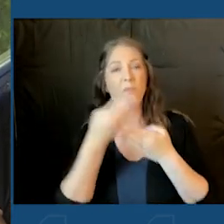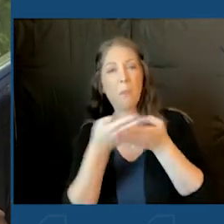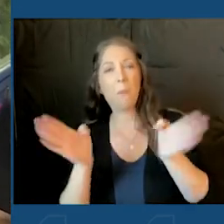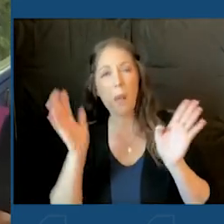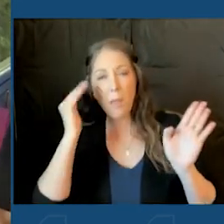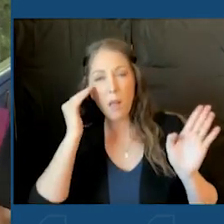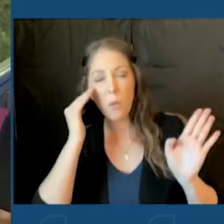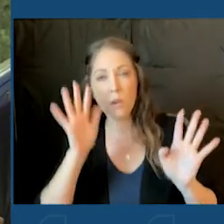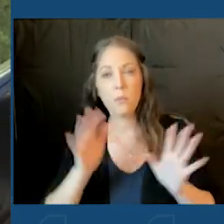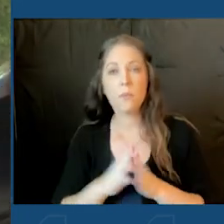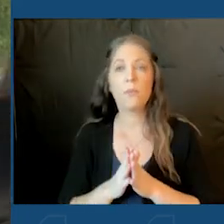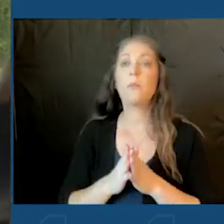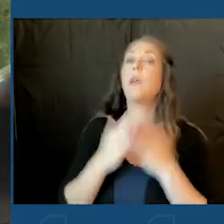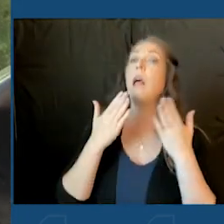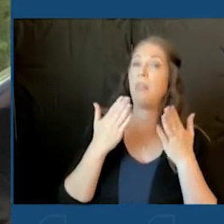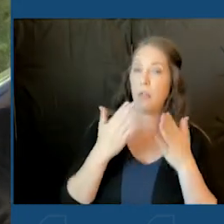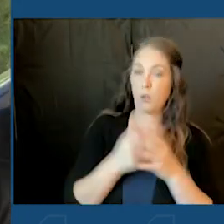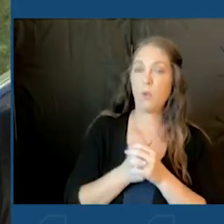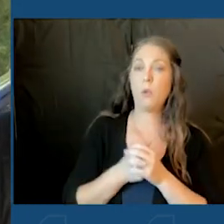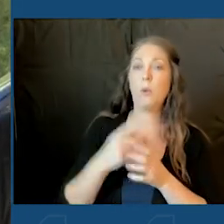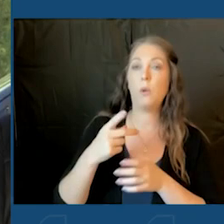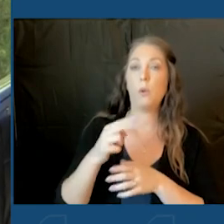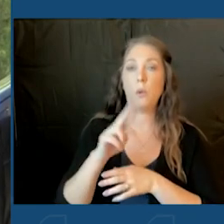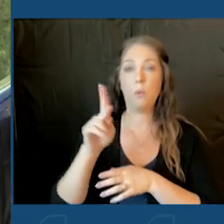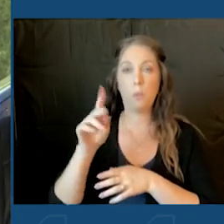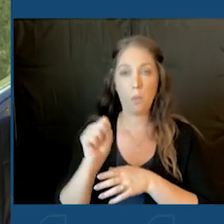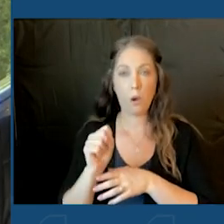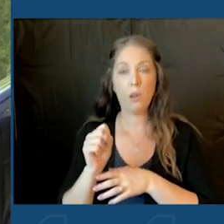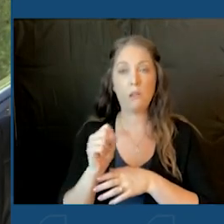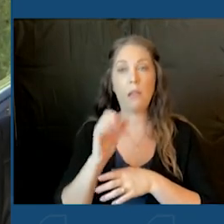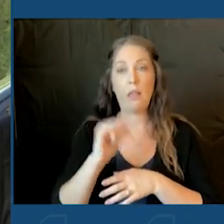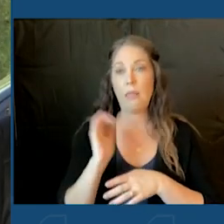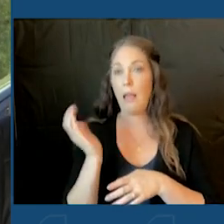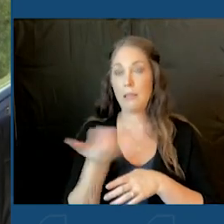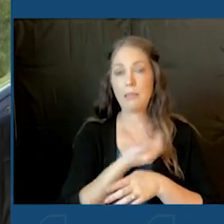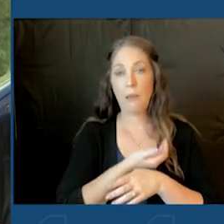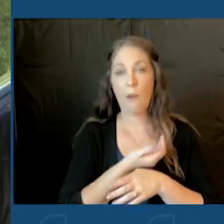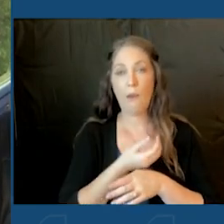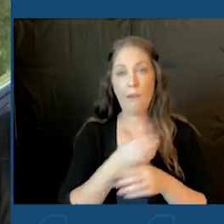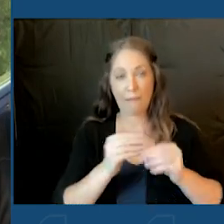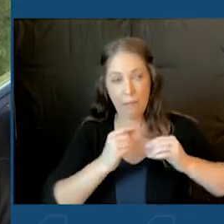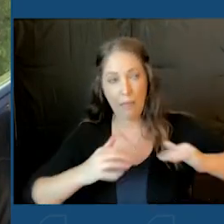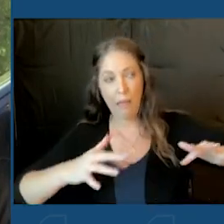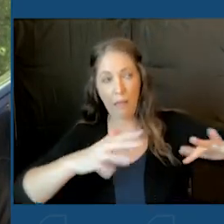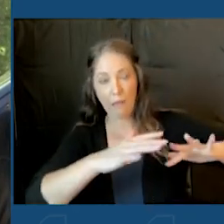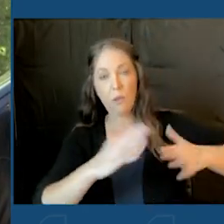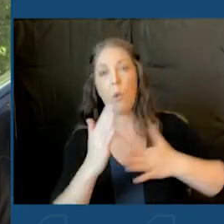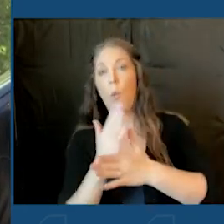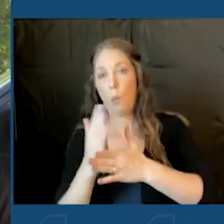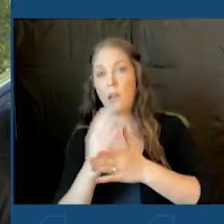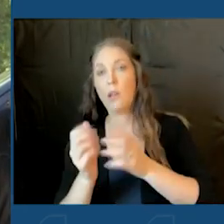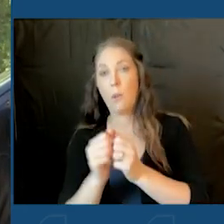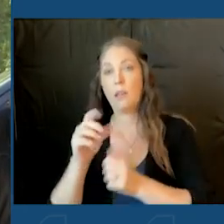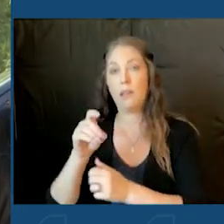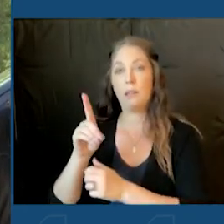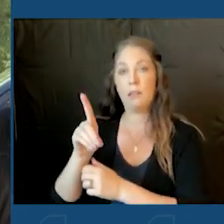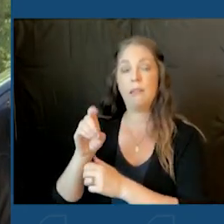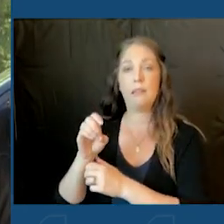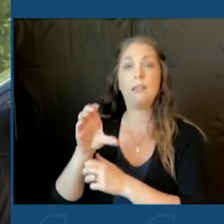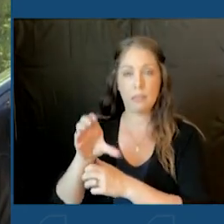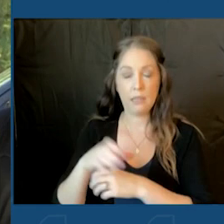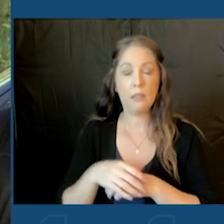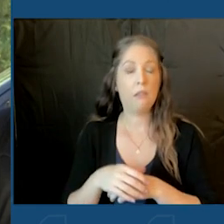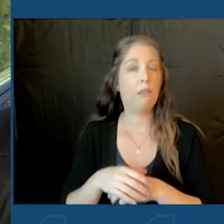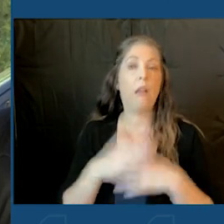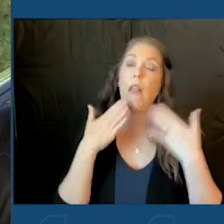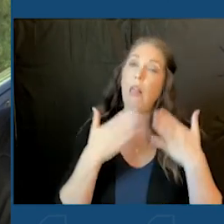you, Governor. And I think as Parks, that is our landscape, obviously, actually, landscape we share with DEC. There's a DEC parcel up there. We're